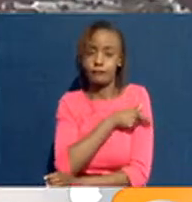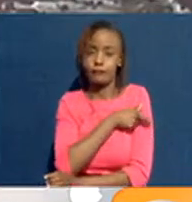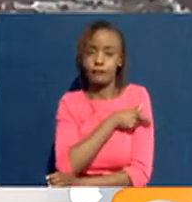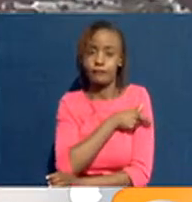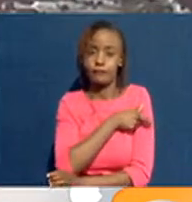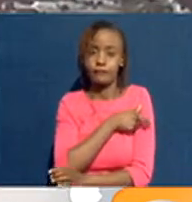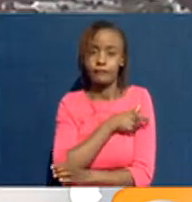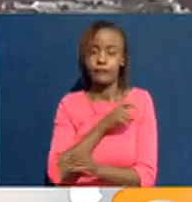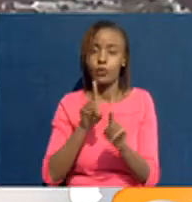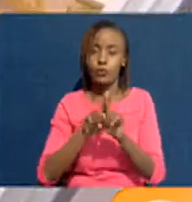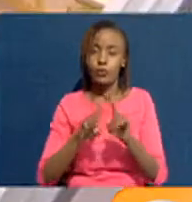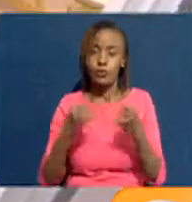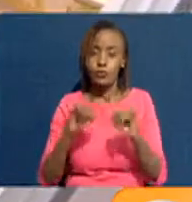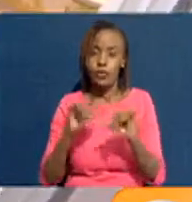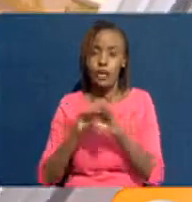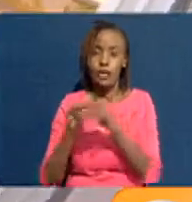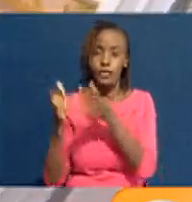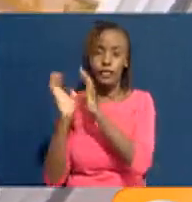County.